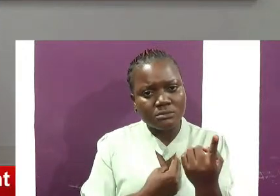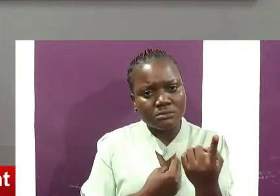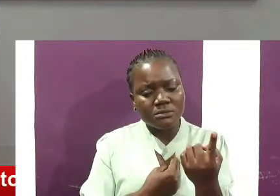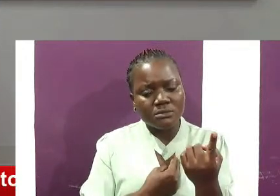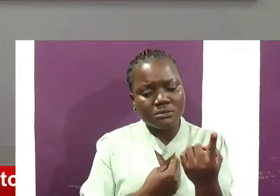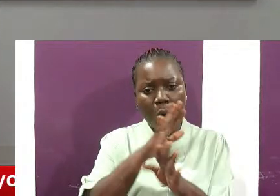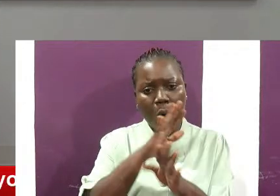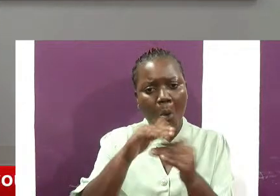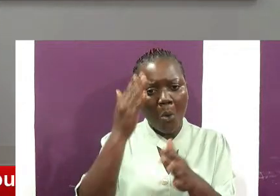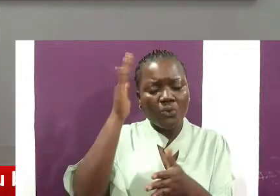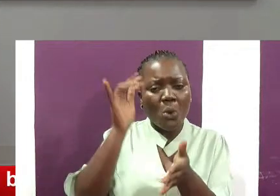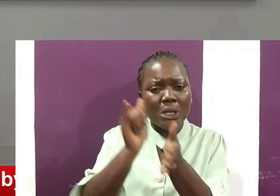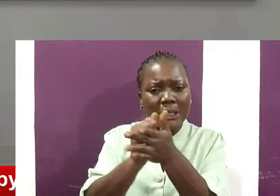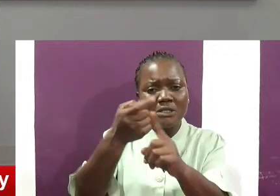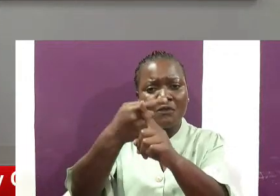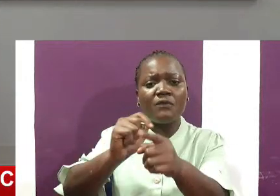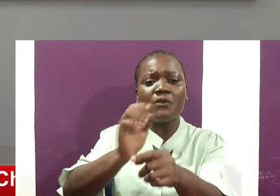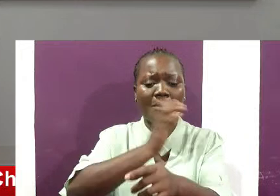And